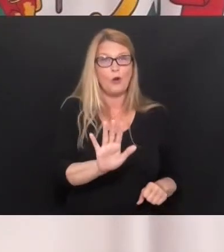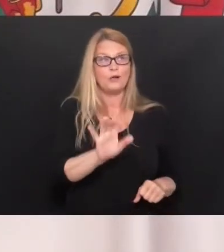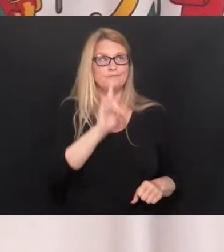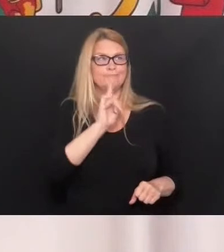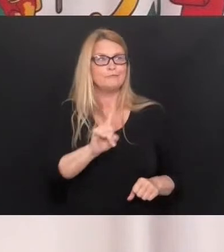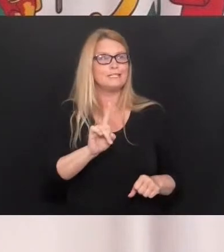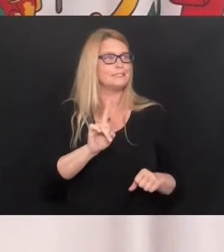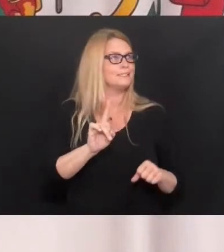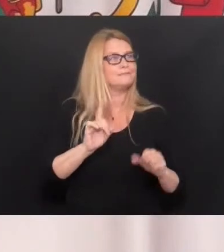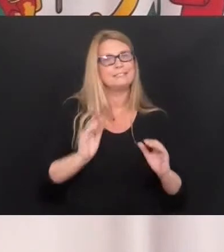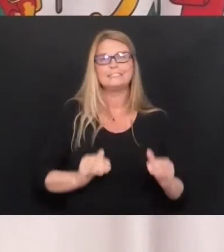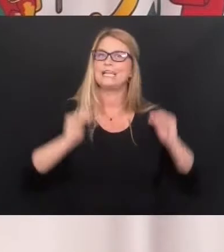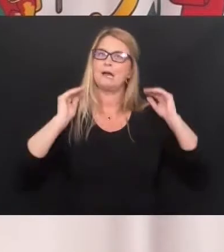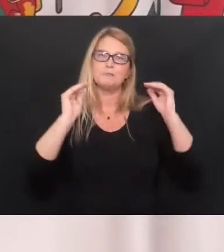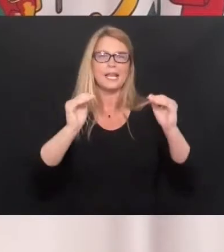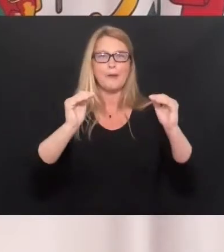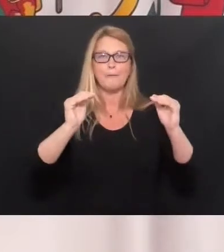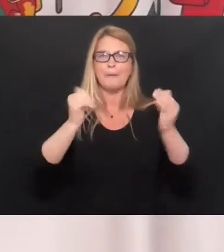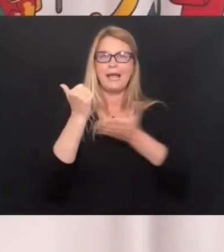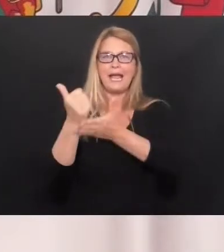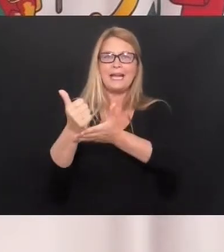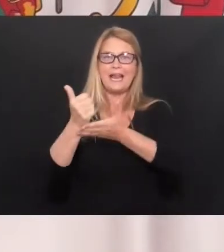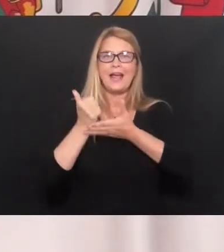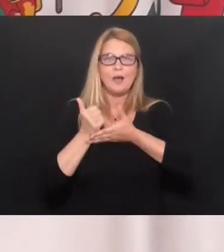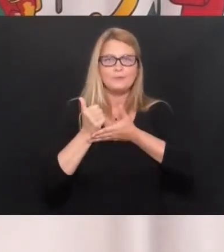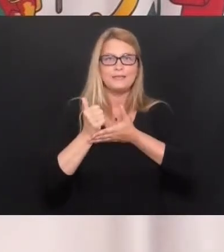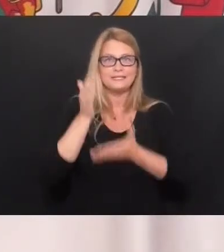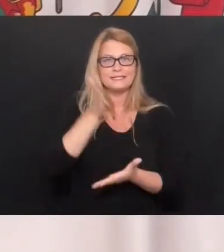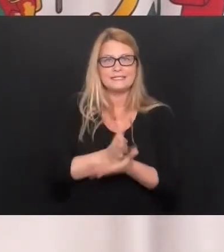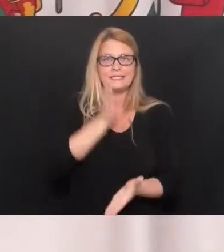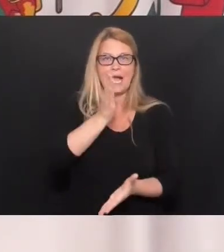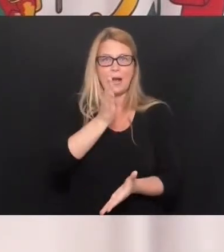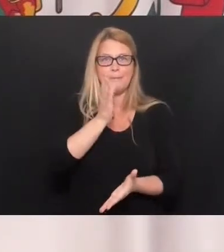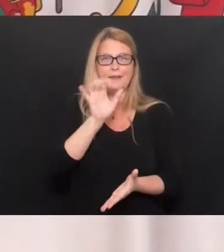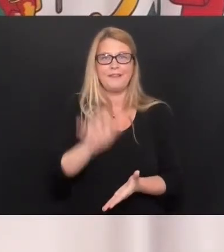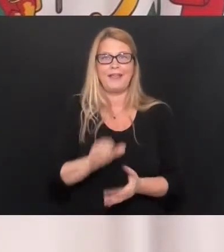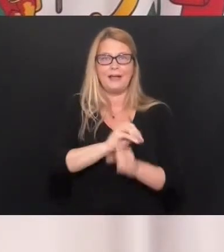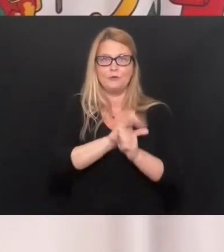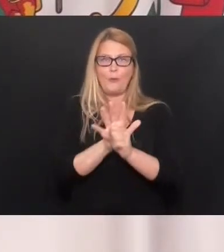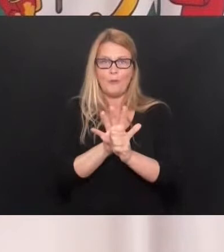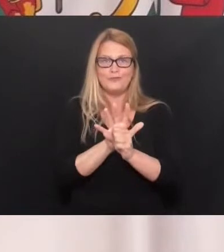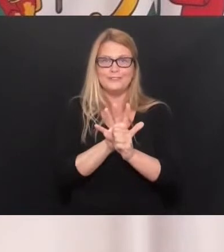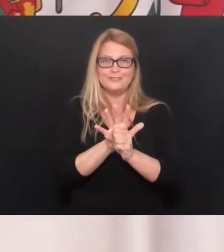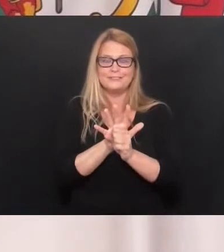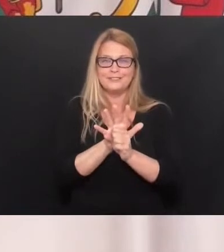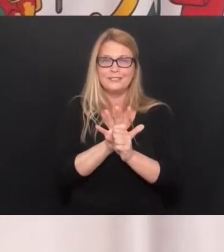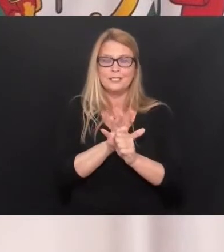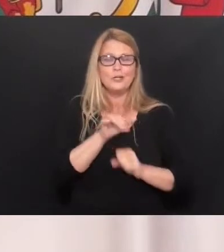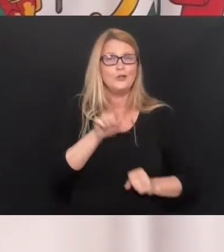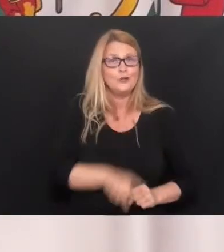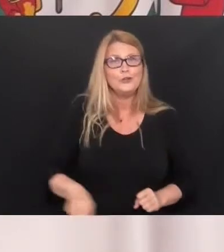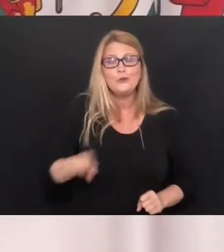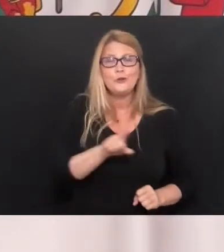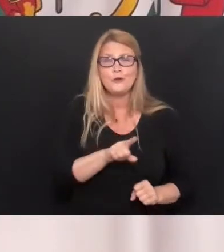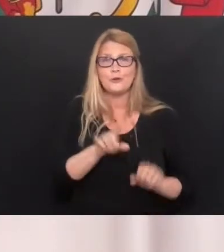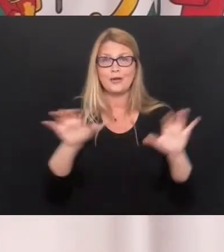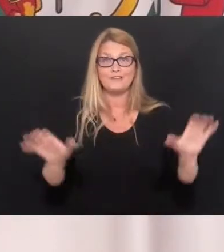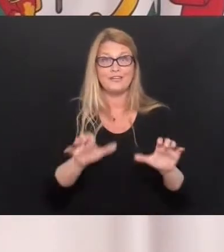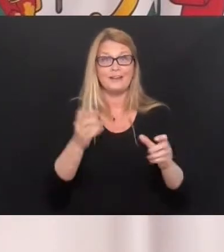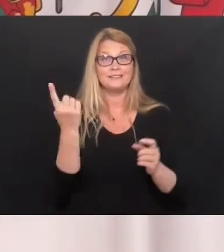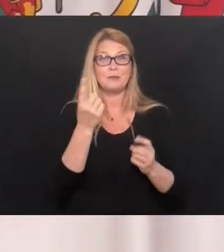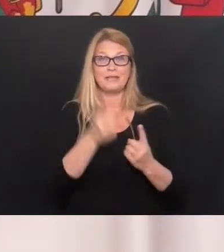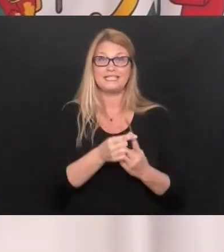stepped up and you have helped us stop this dreaded killer. you have done something really